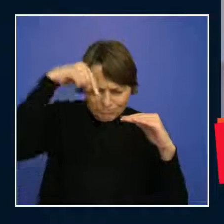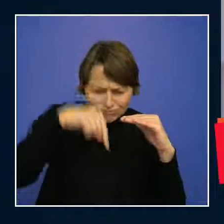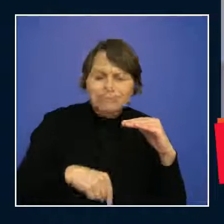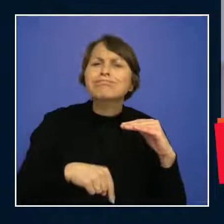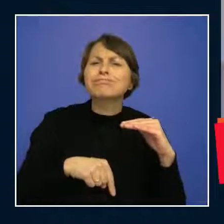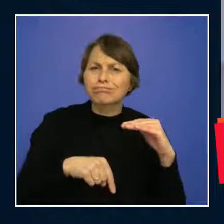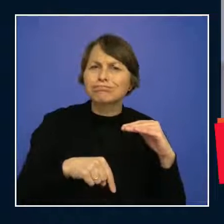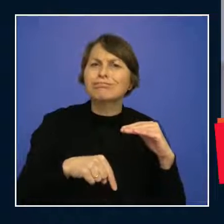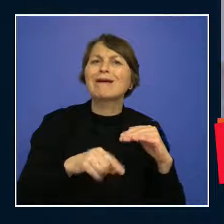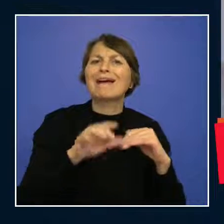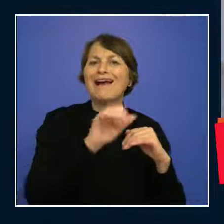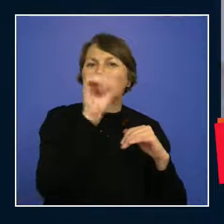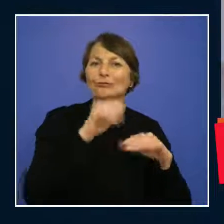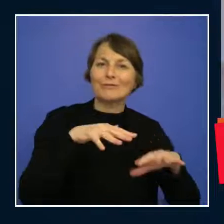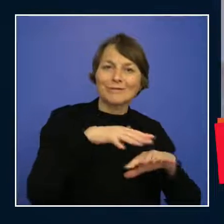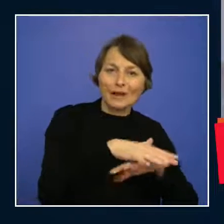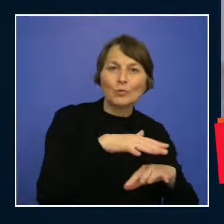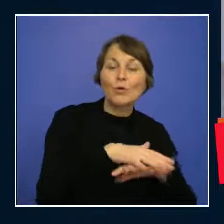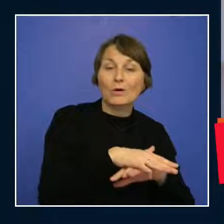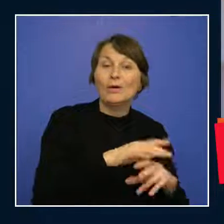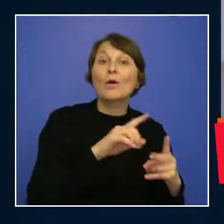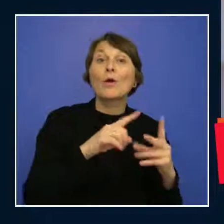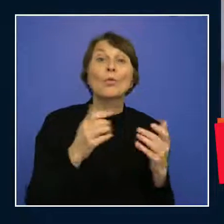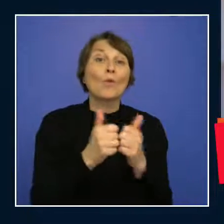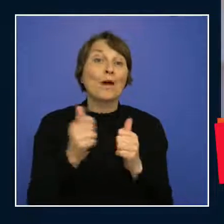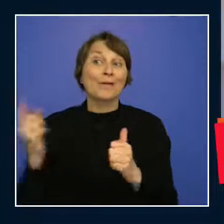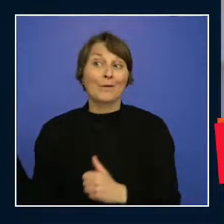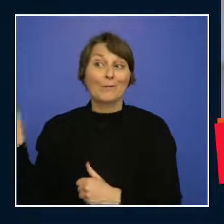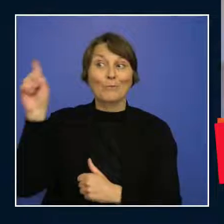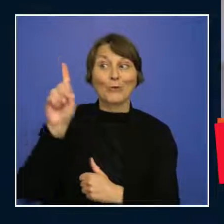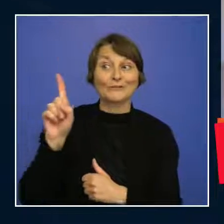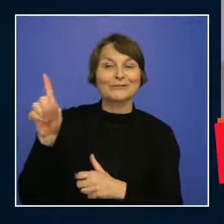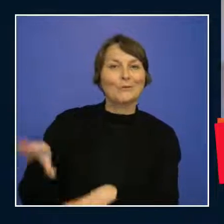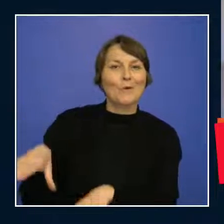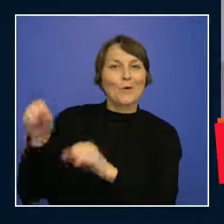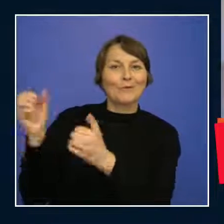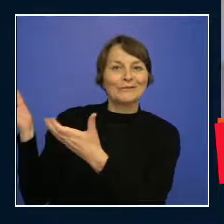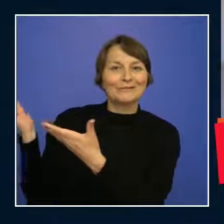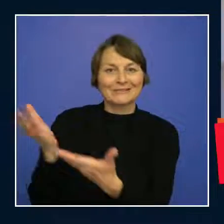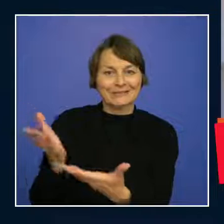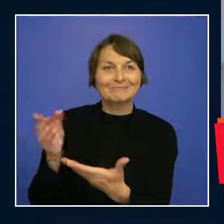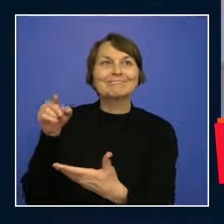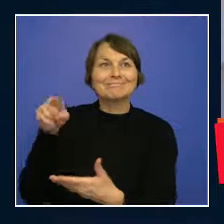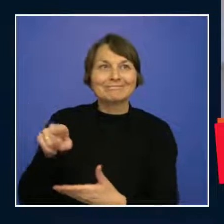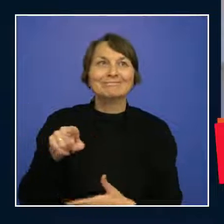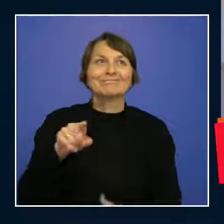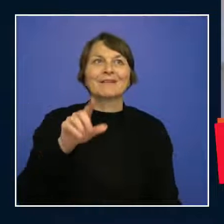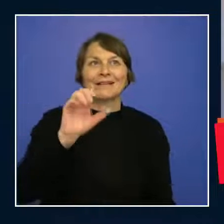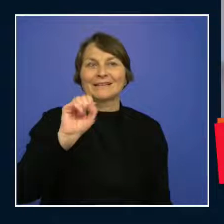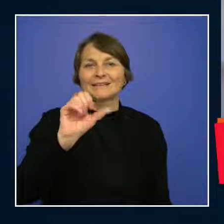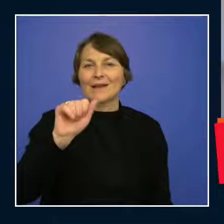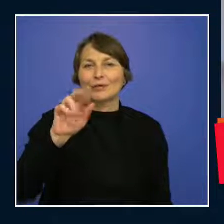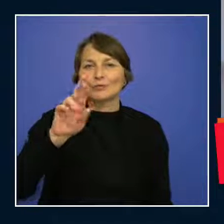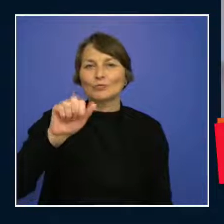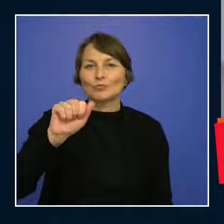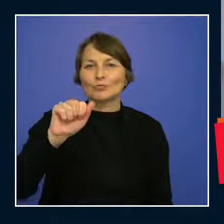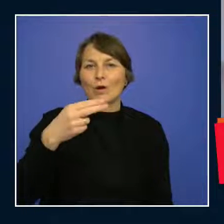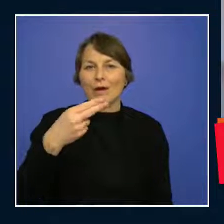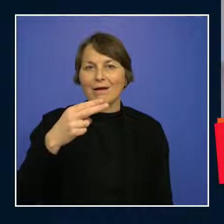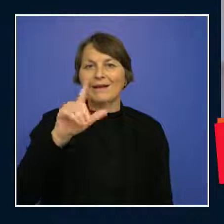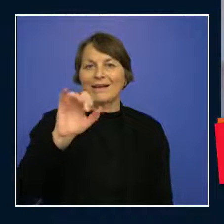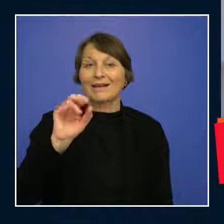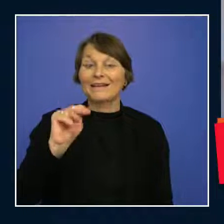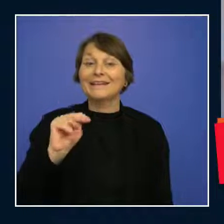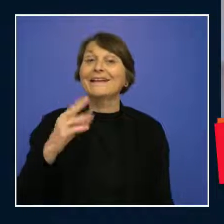Cloud Advocate Sarah Lean. And now it's my pleasure to introduce the host of this episode, Emma Burstow, Developer Advocate at Umbraco